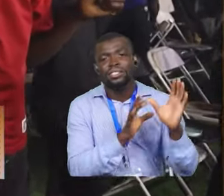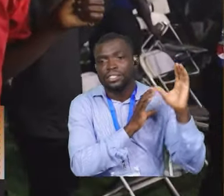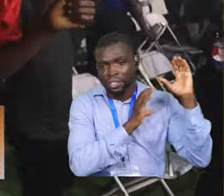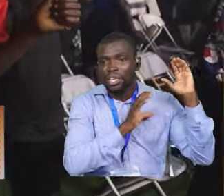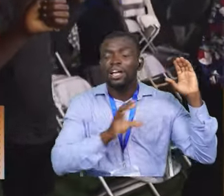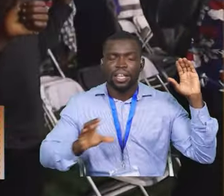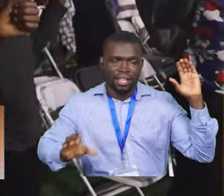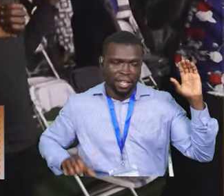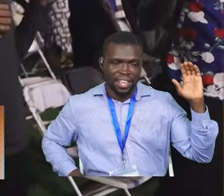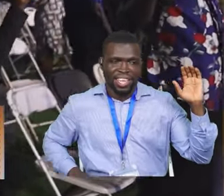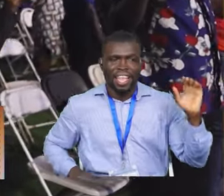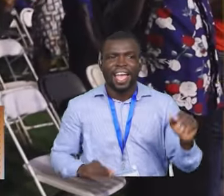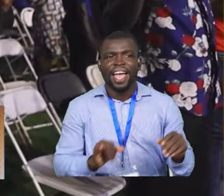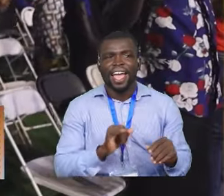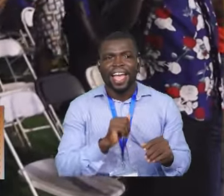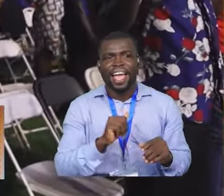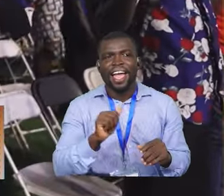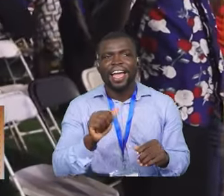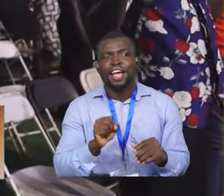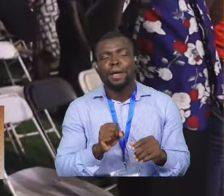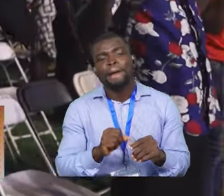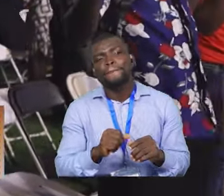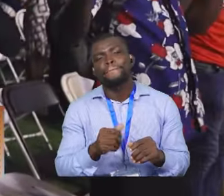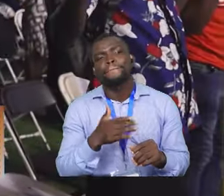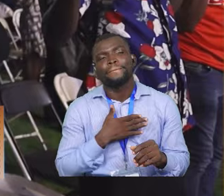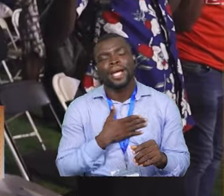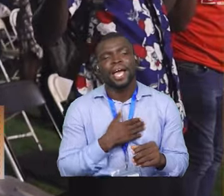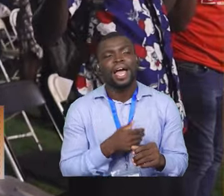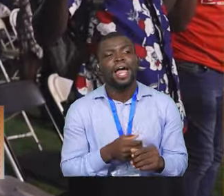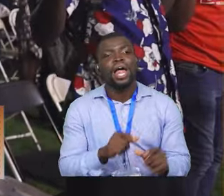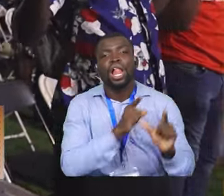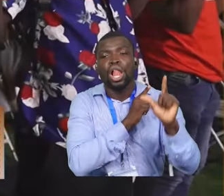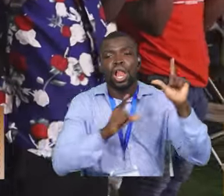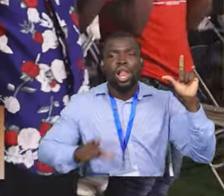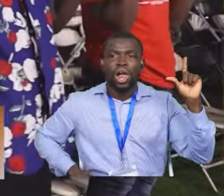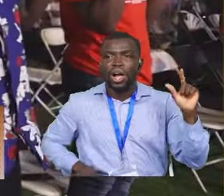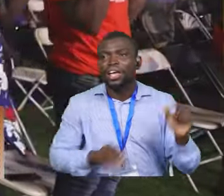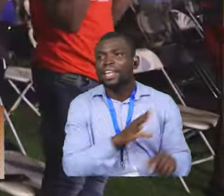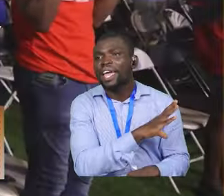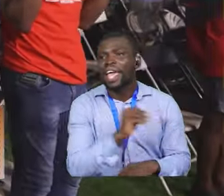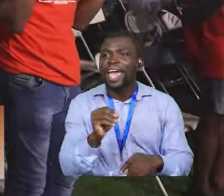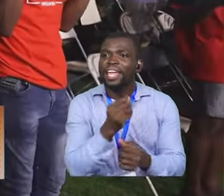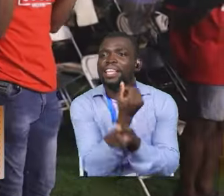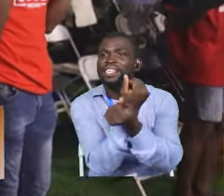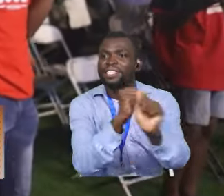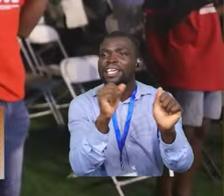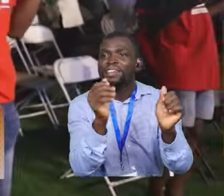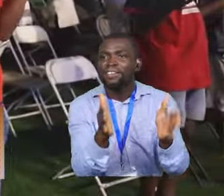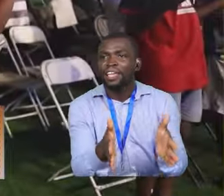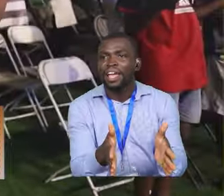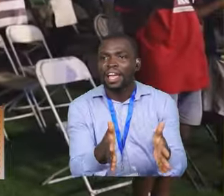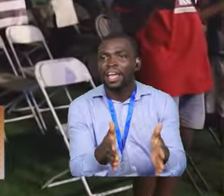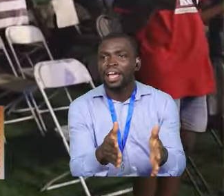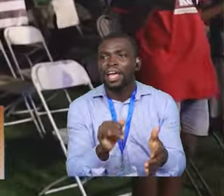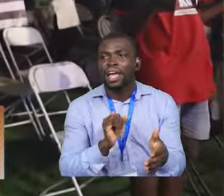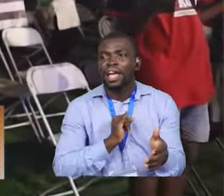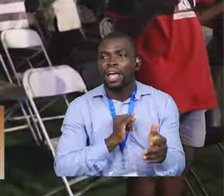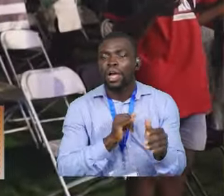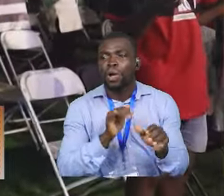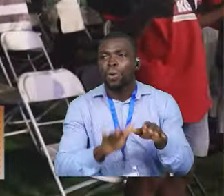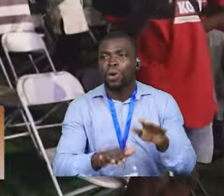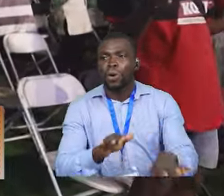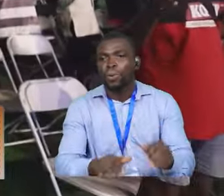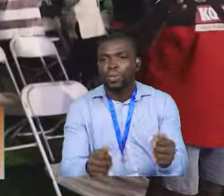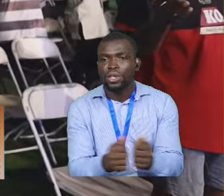as my Lord and my Savior. I will walk